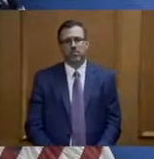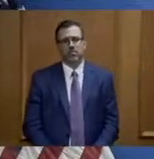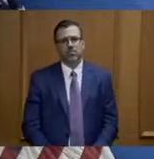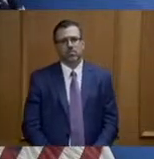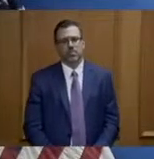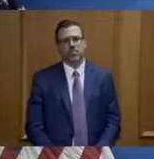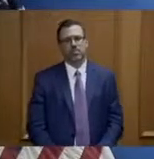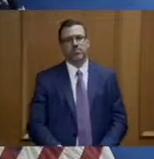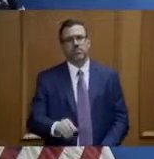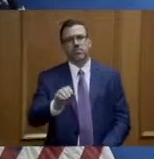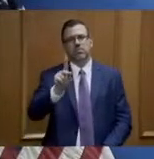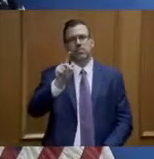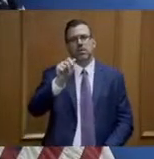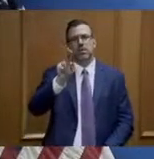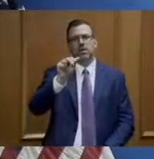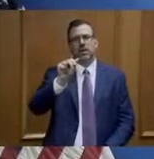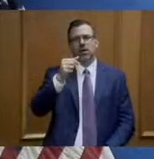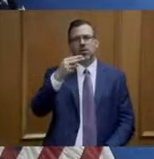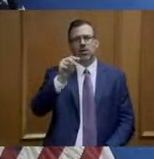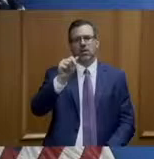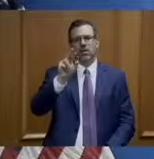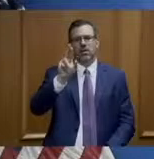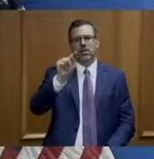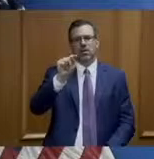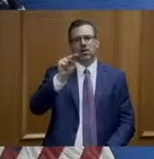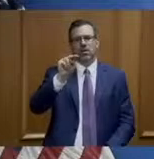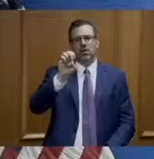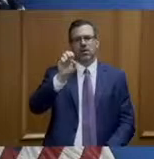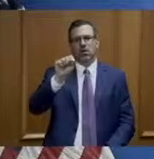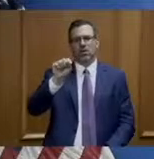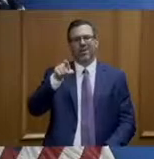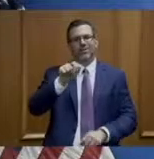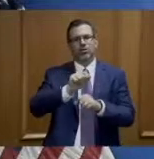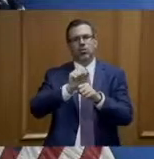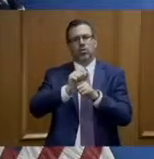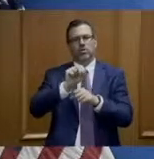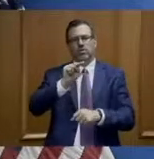Next, we'll go to Kara Hartnett with the Nashville Post. Kara, your line is open.